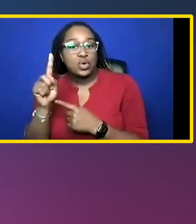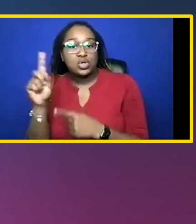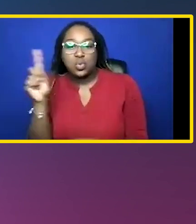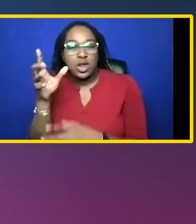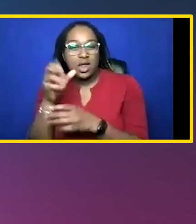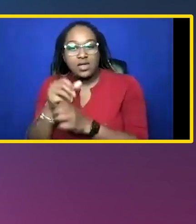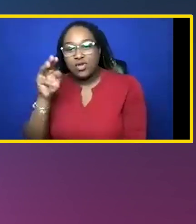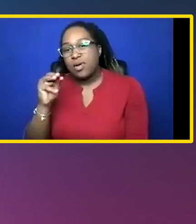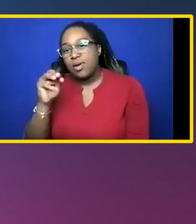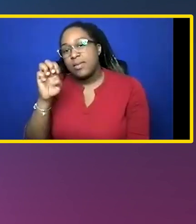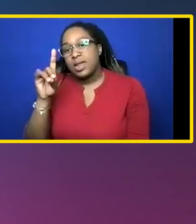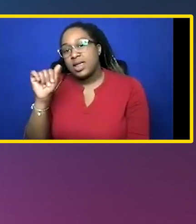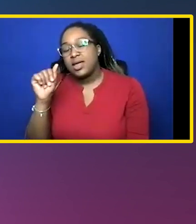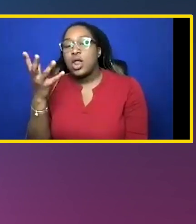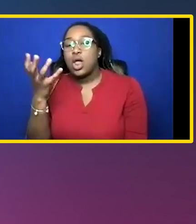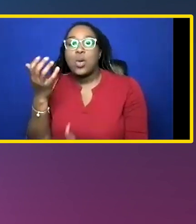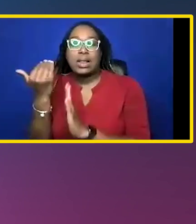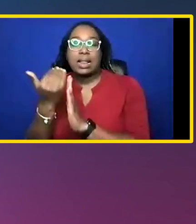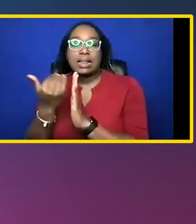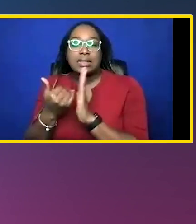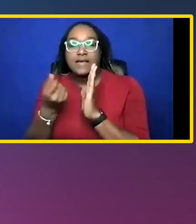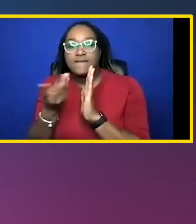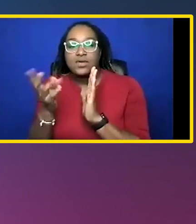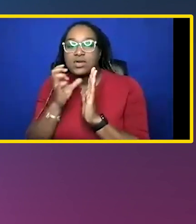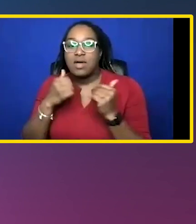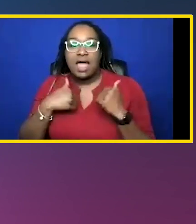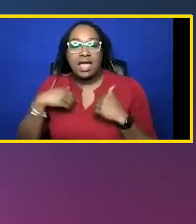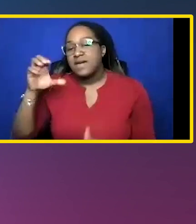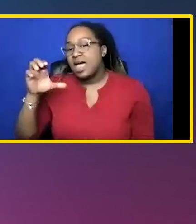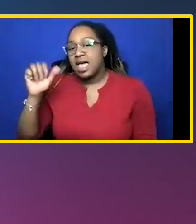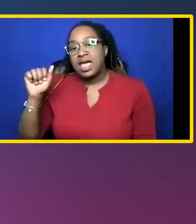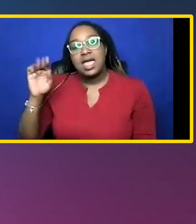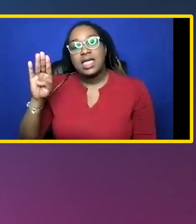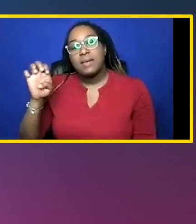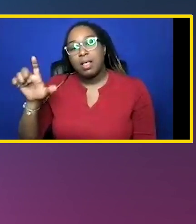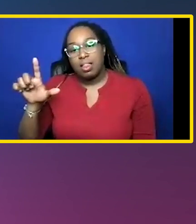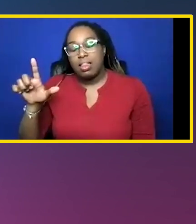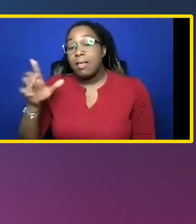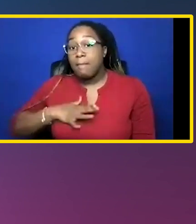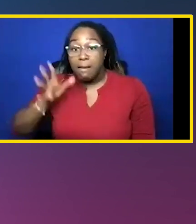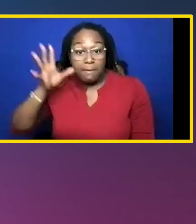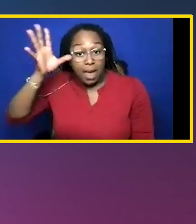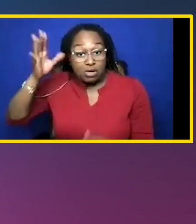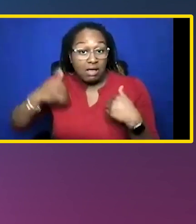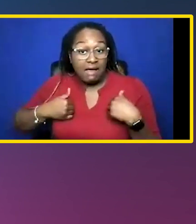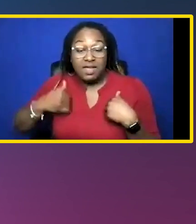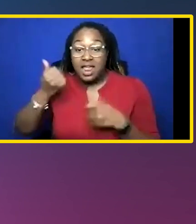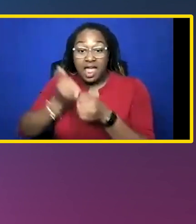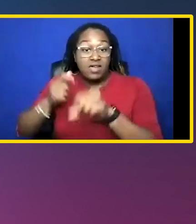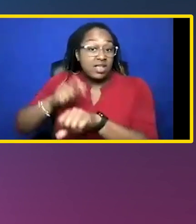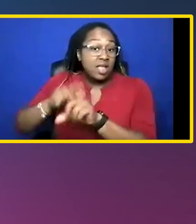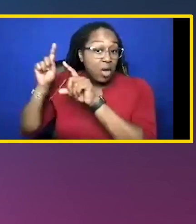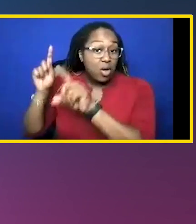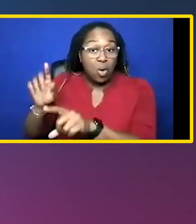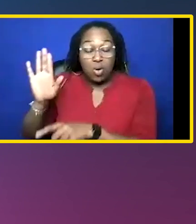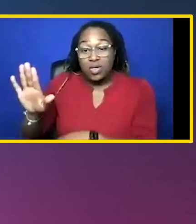your media? And I just wanted to list a few things because I don't have cable. My parents do. And every time I go to the house, ever since